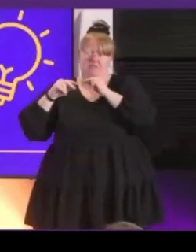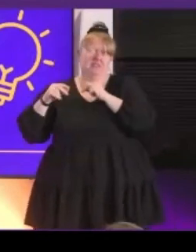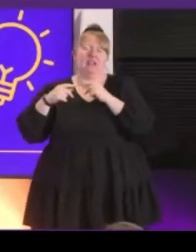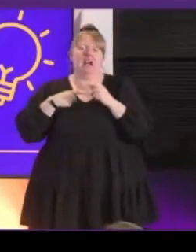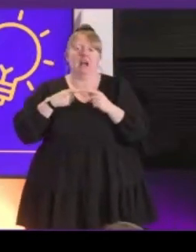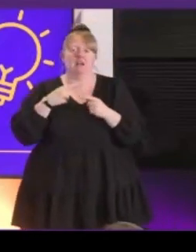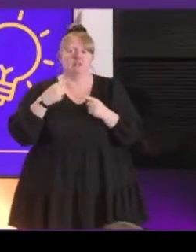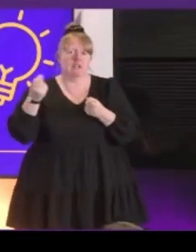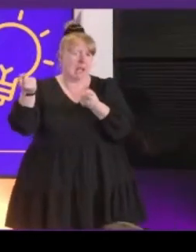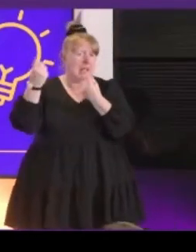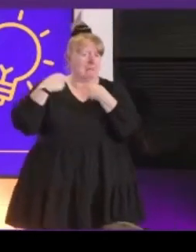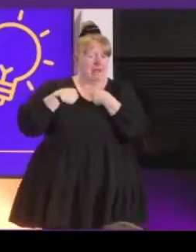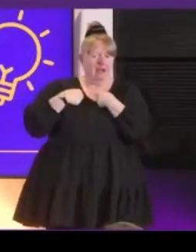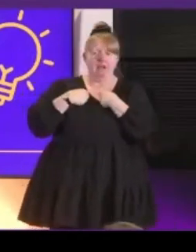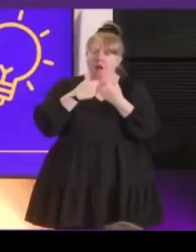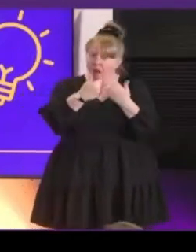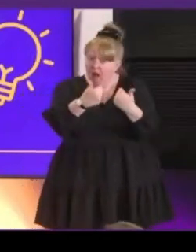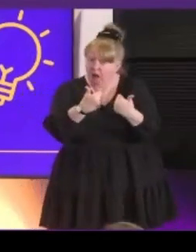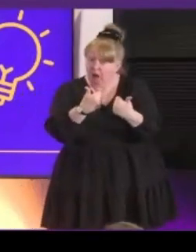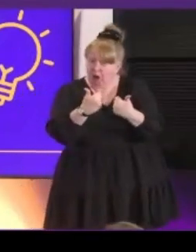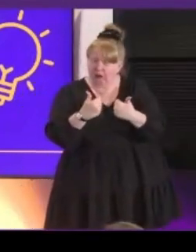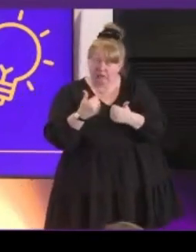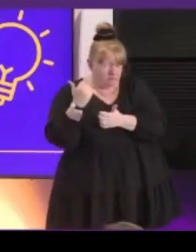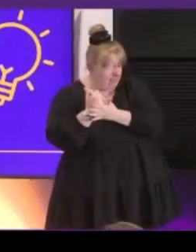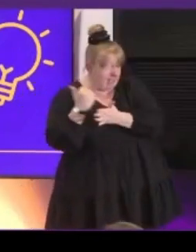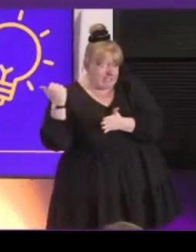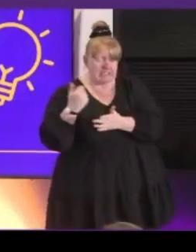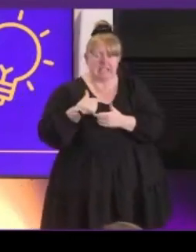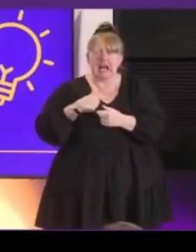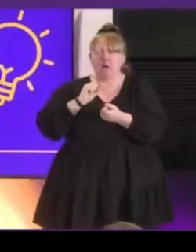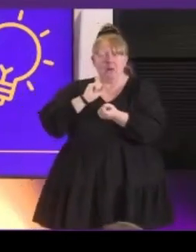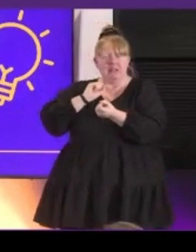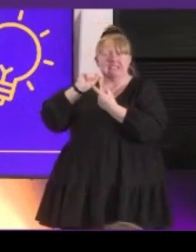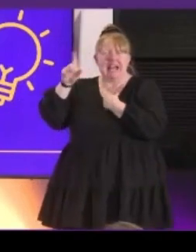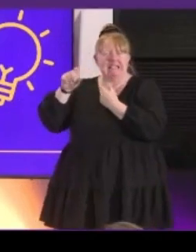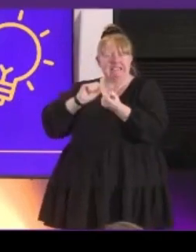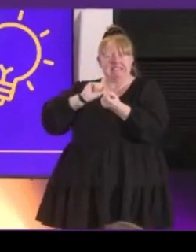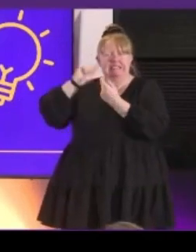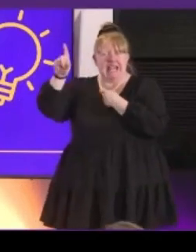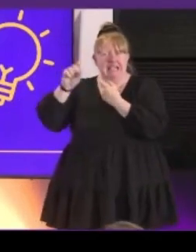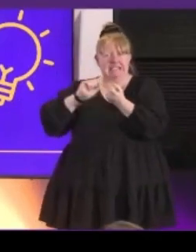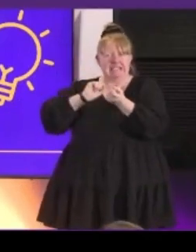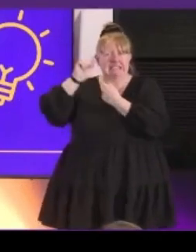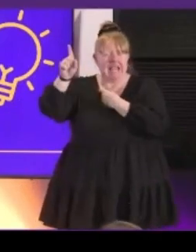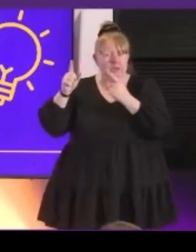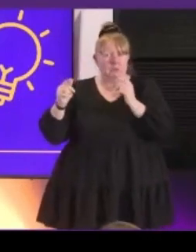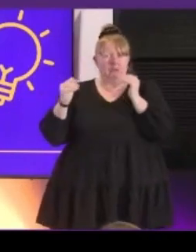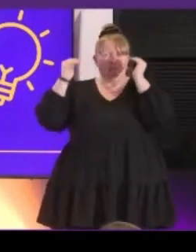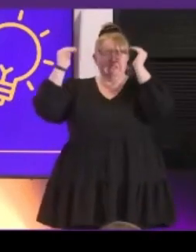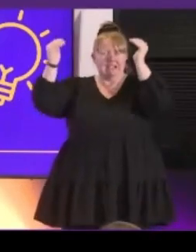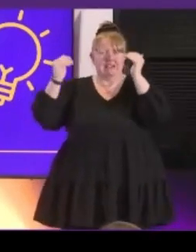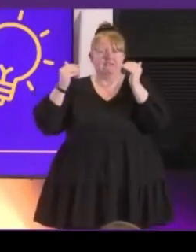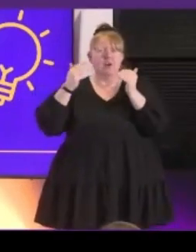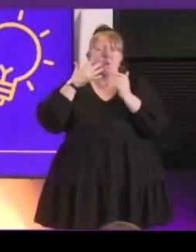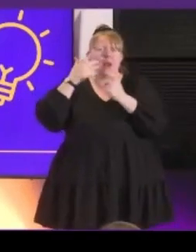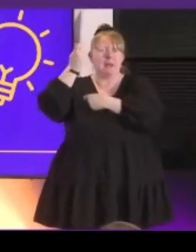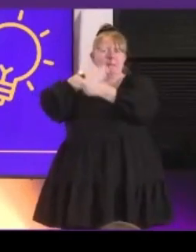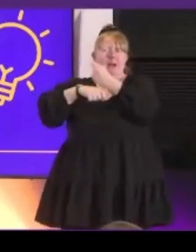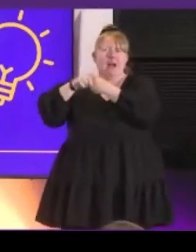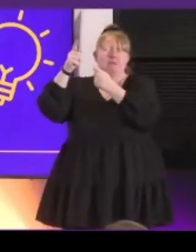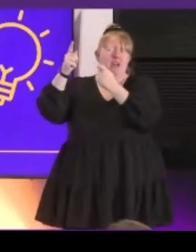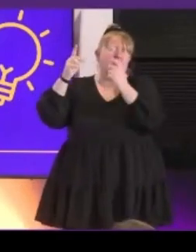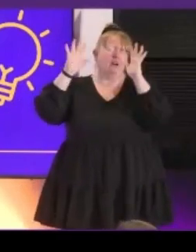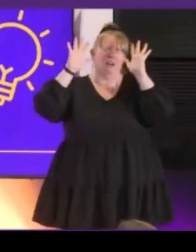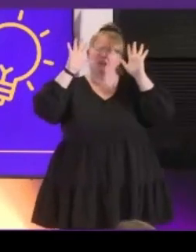good, this is great. And I said, look, I'm going to send you another one. And I said, I'm going to keep sending you videos. When it gets too much and it gets